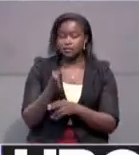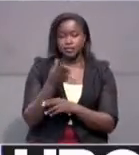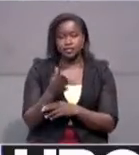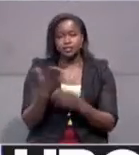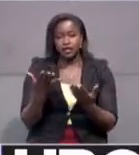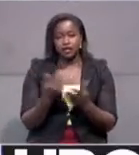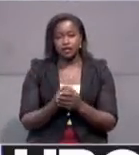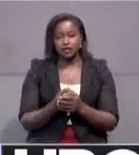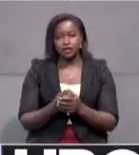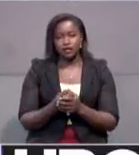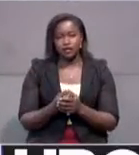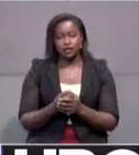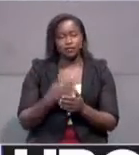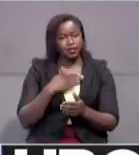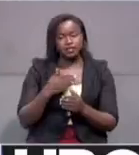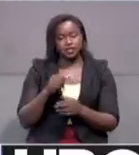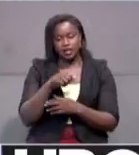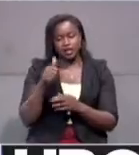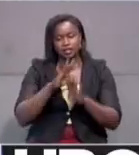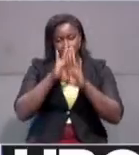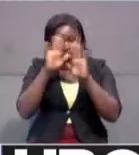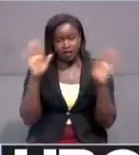Yes, another clarification.